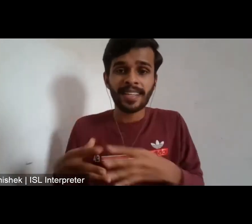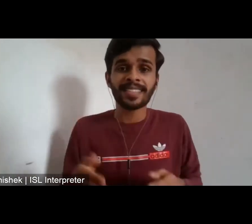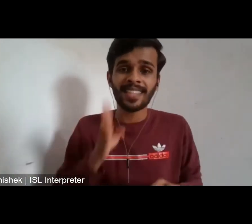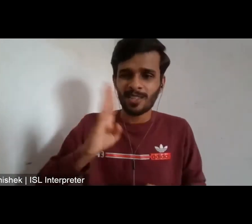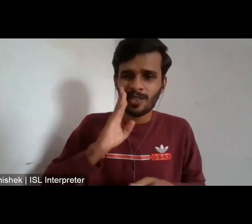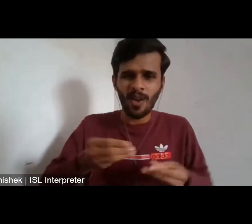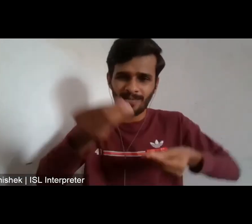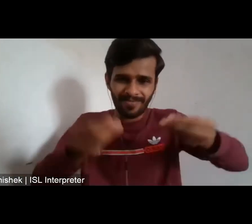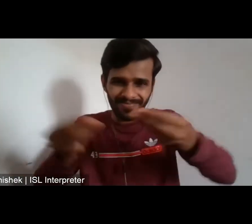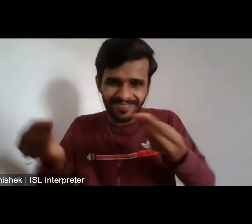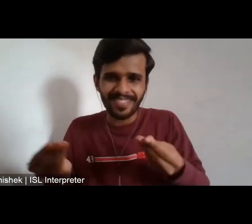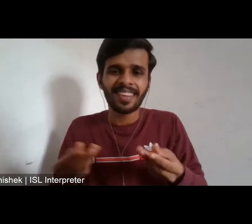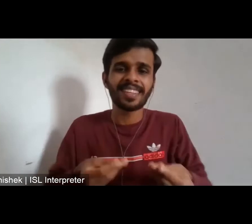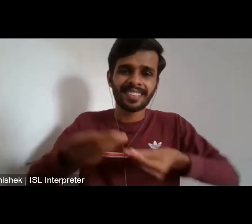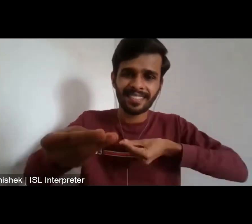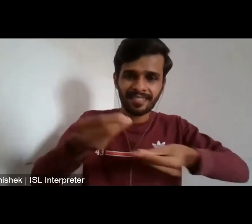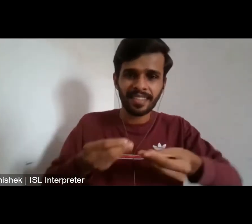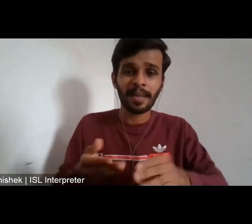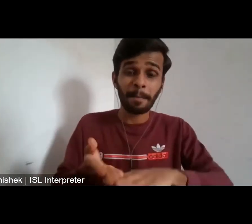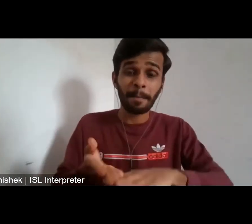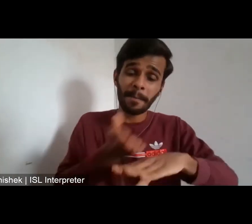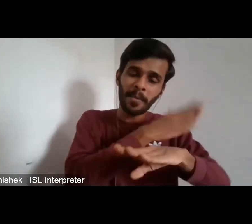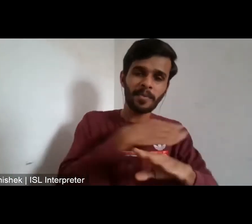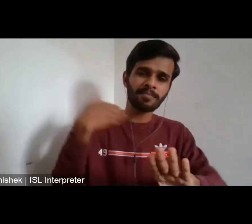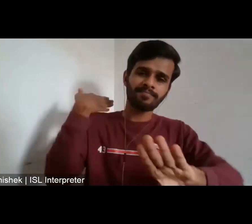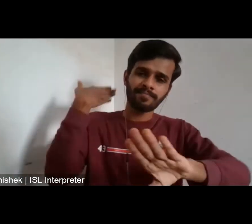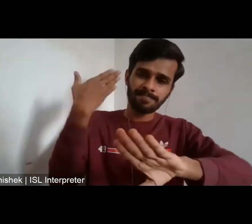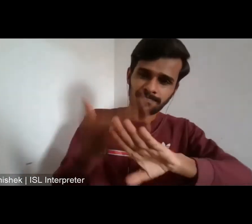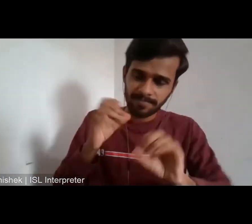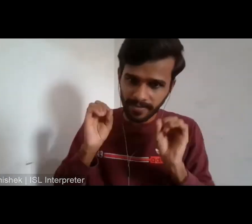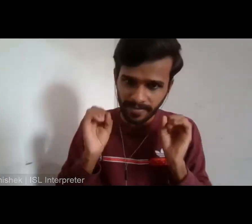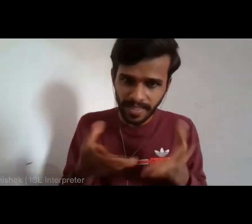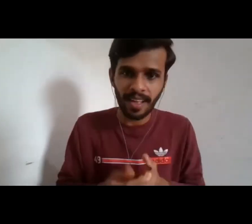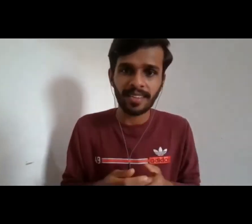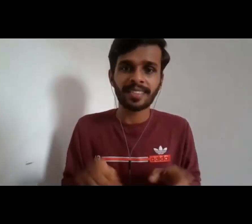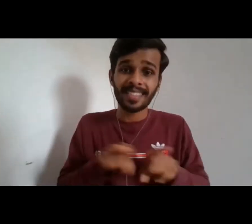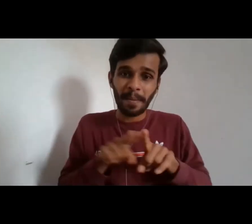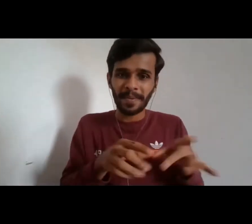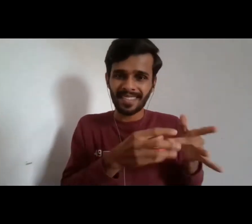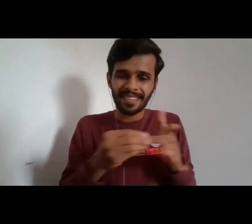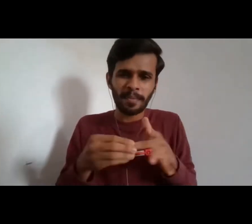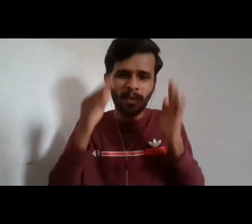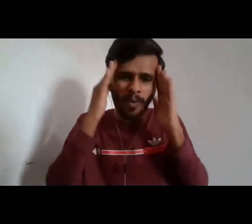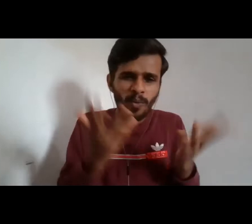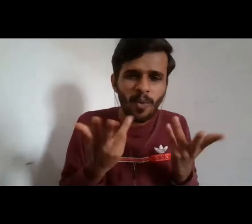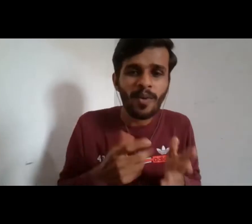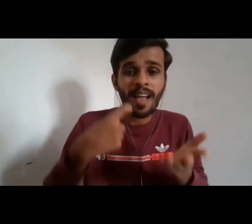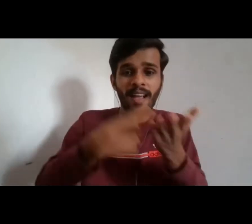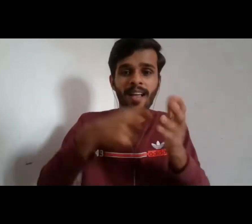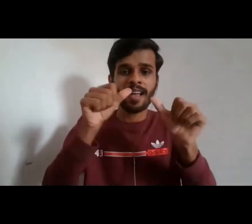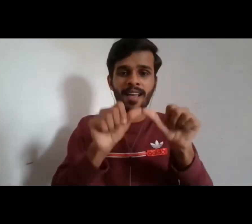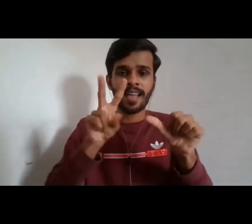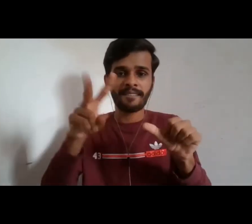from the very early years to the contemporary times, with special focus on Ravi Shankar,